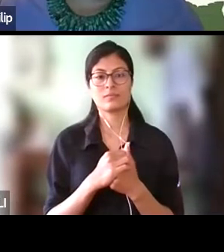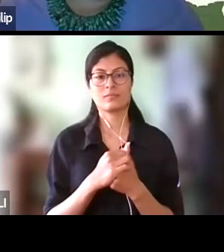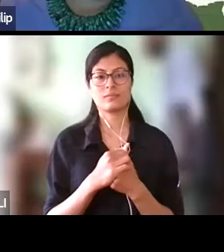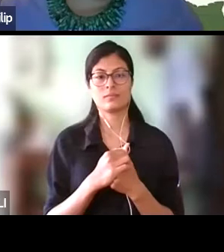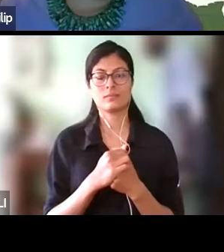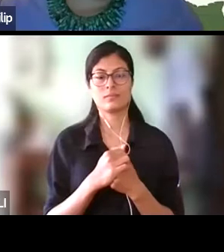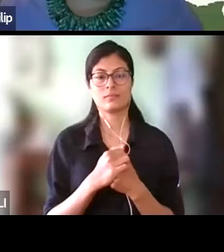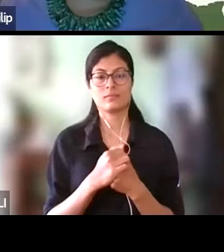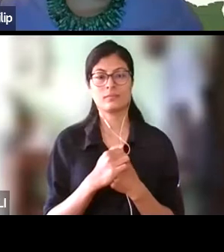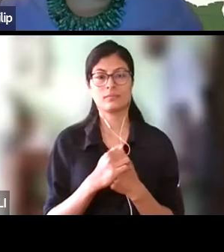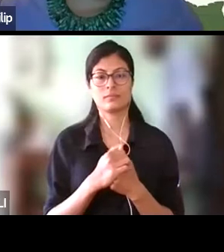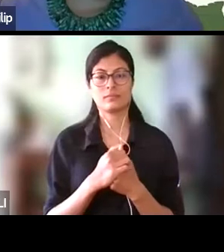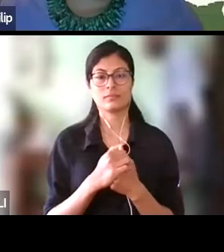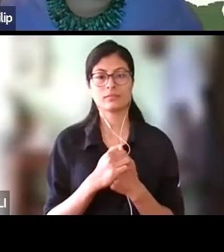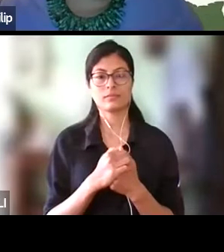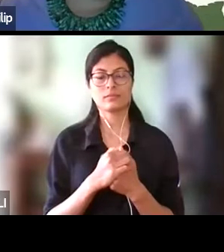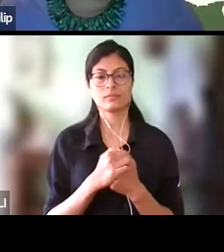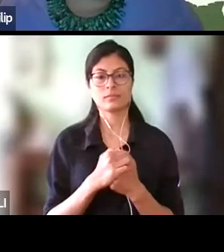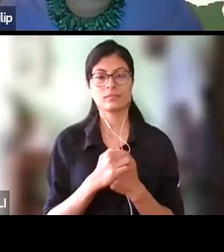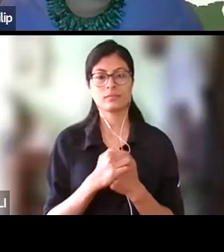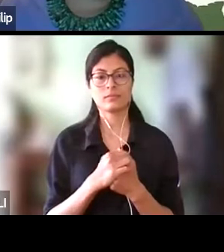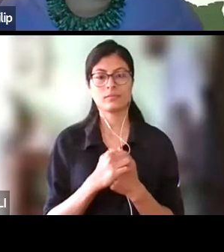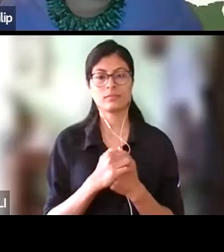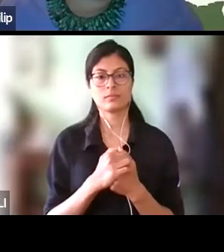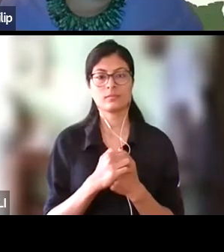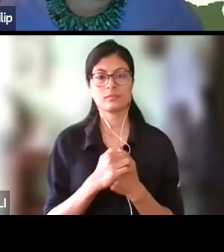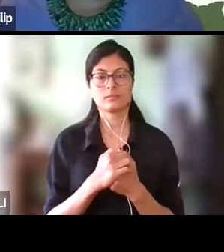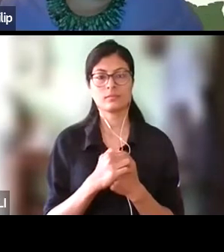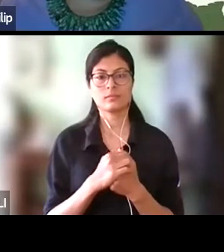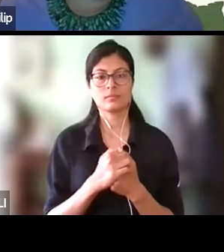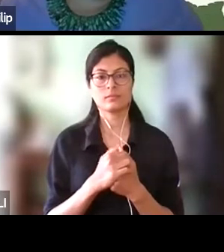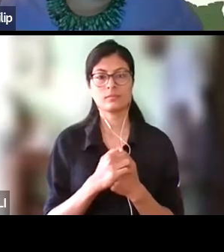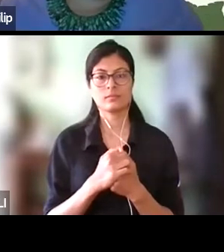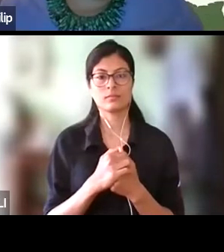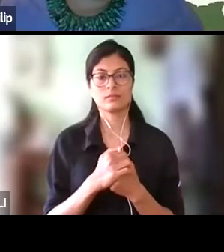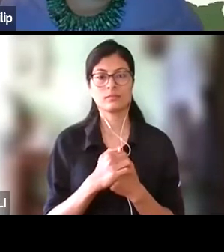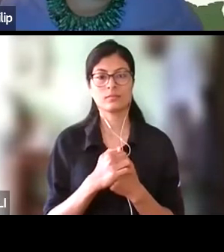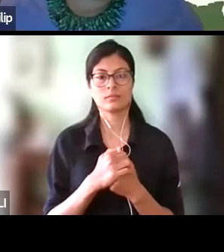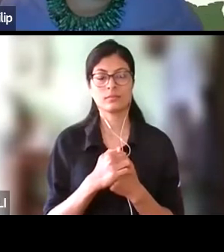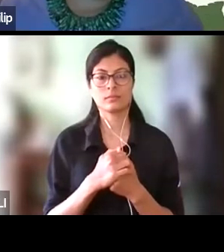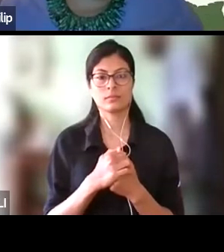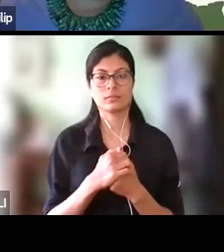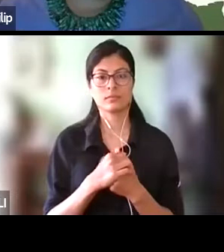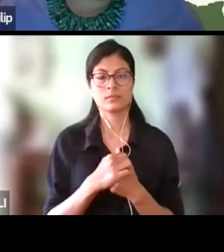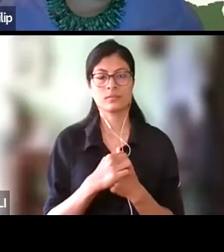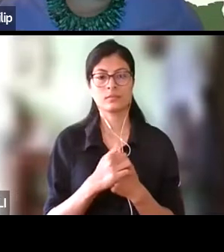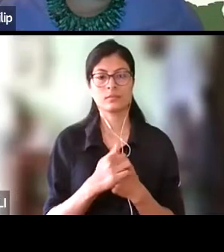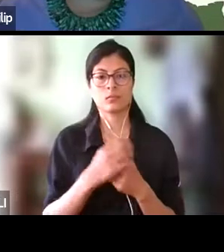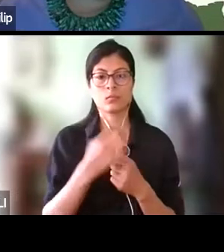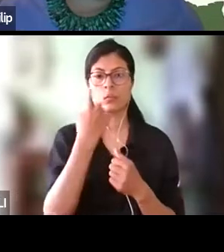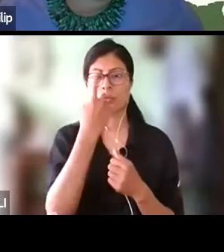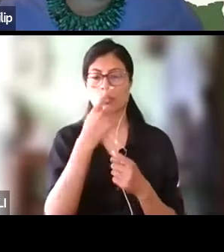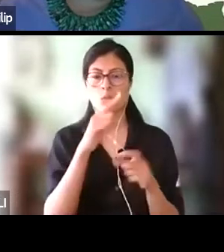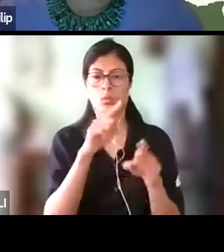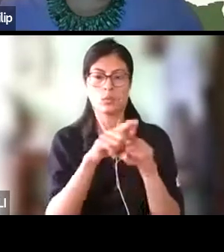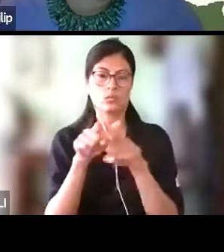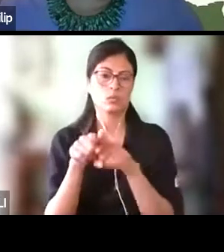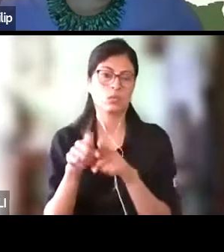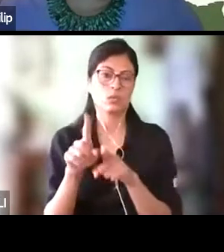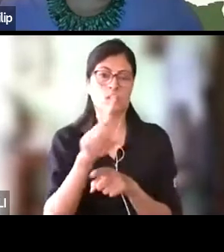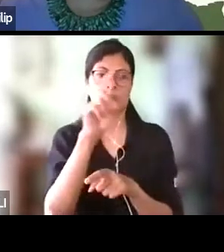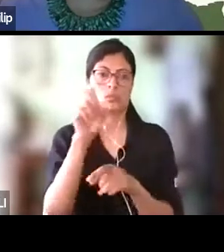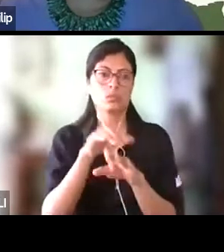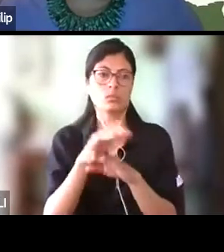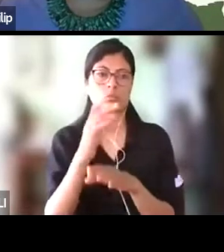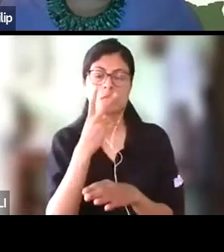Okay, so I'm seeing no comments from the audience, which means that our panelists did an excellent job at clarifying and, you know,